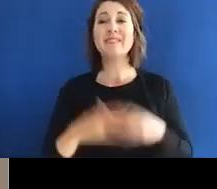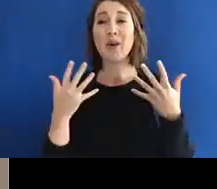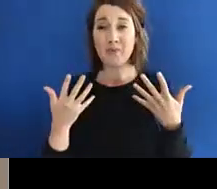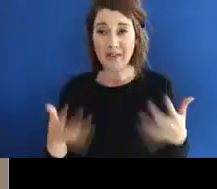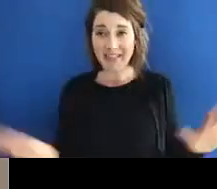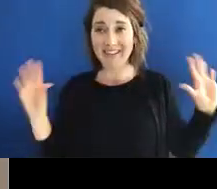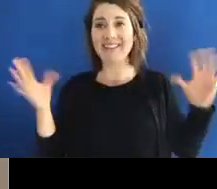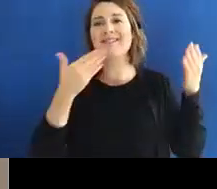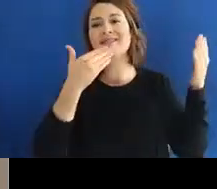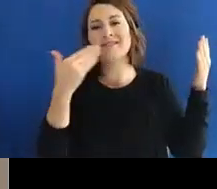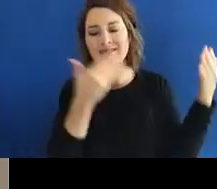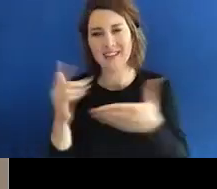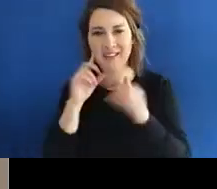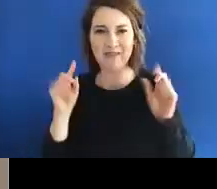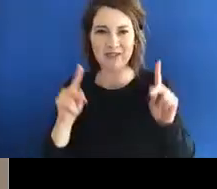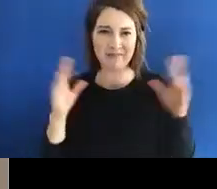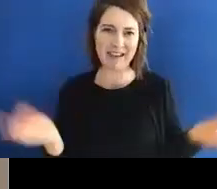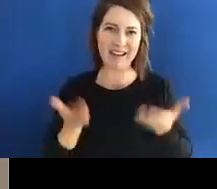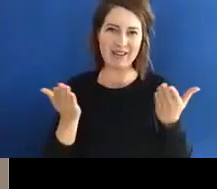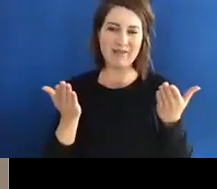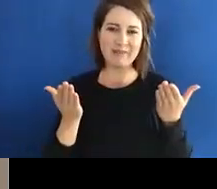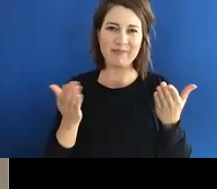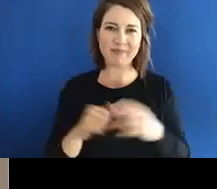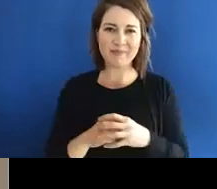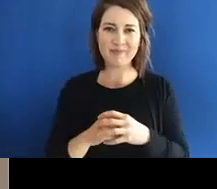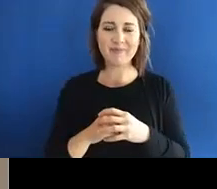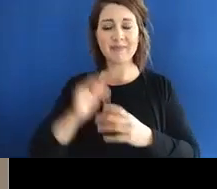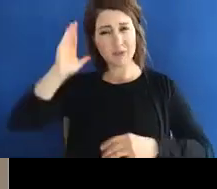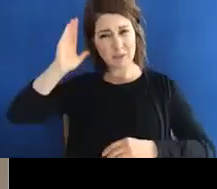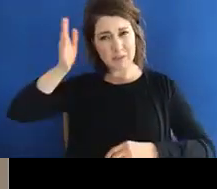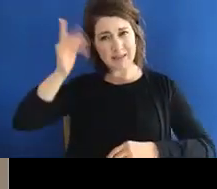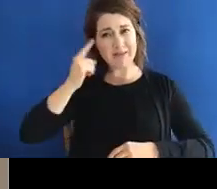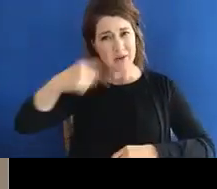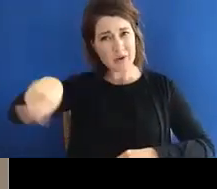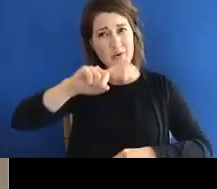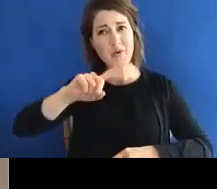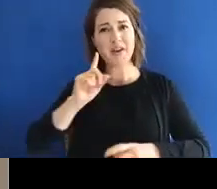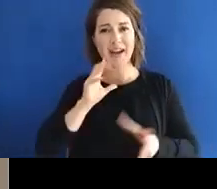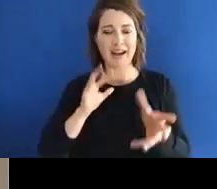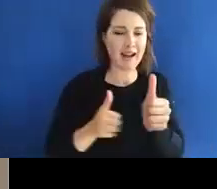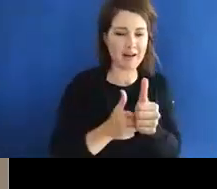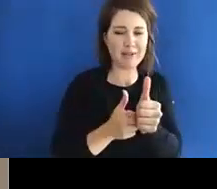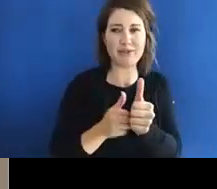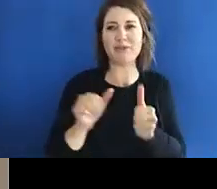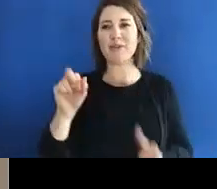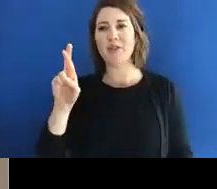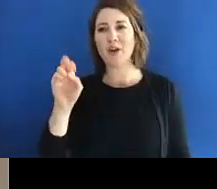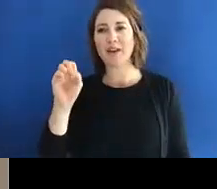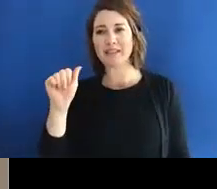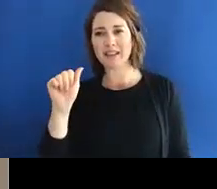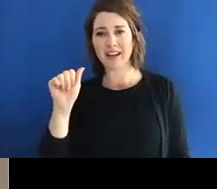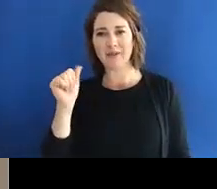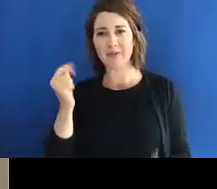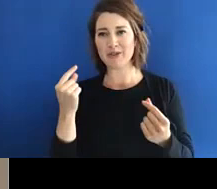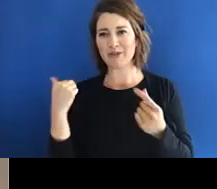the opportunity again to be here today and to present to you and update you on what RSA has been doing, and also